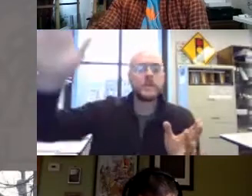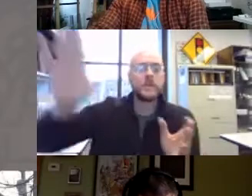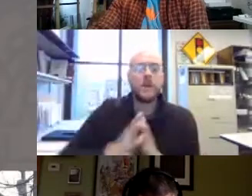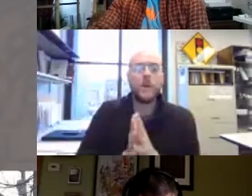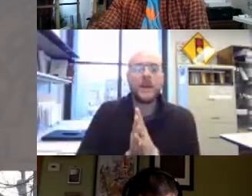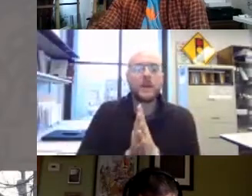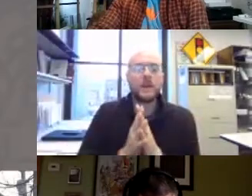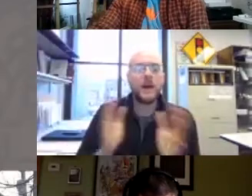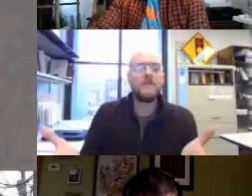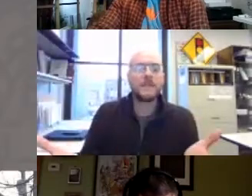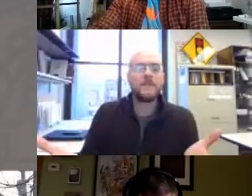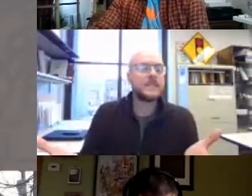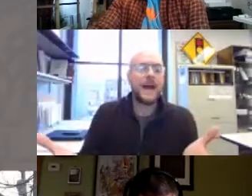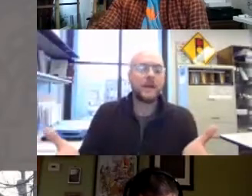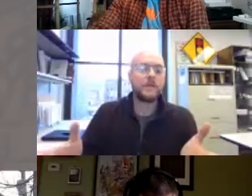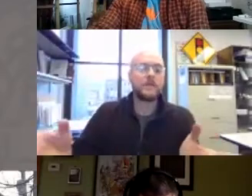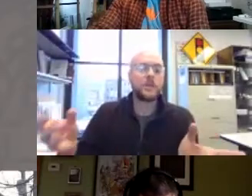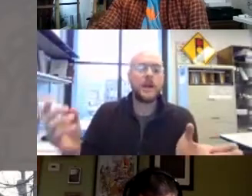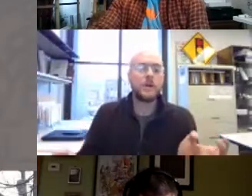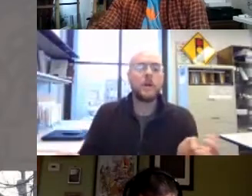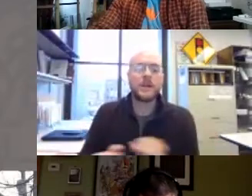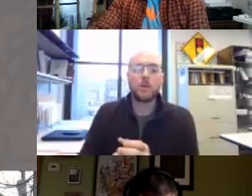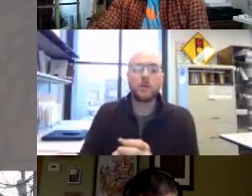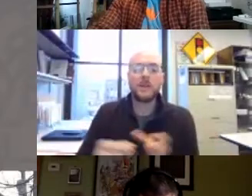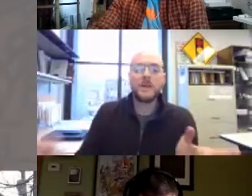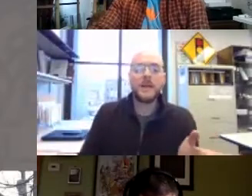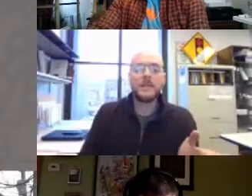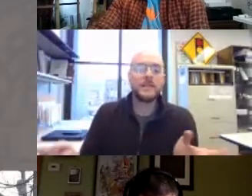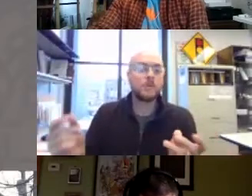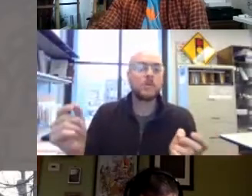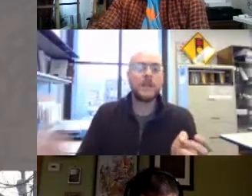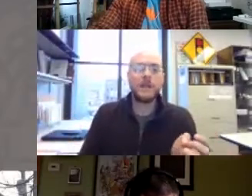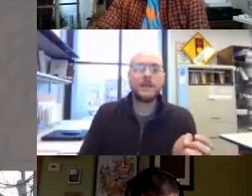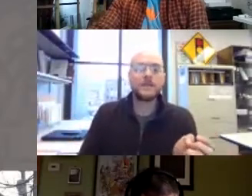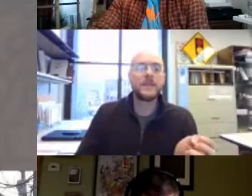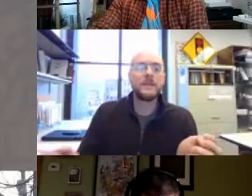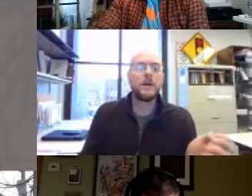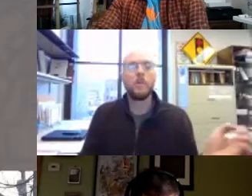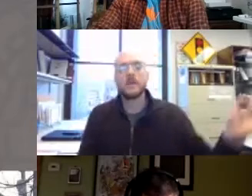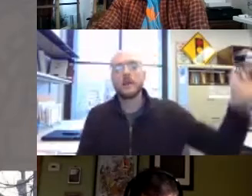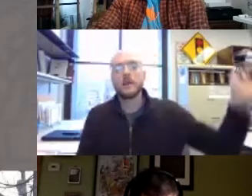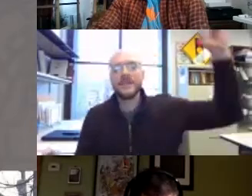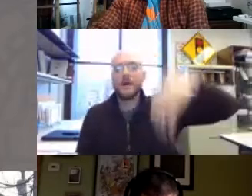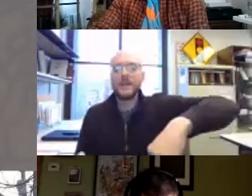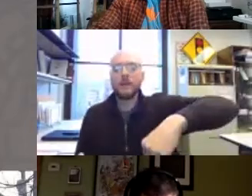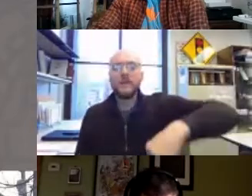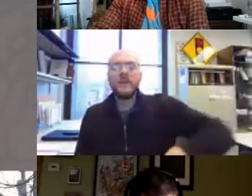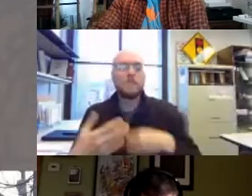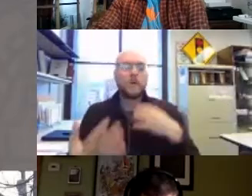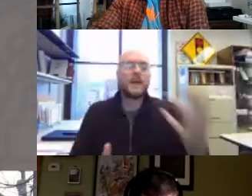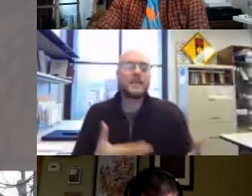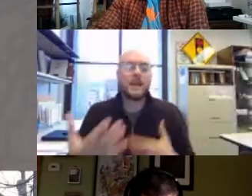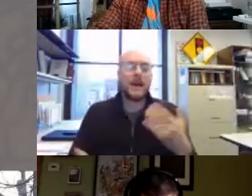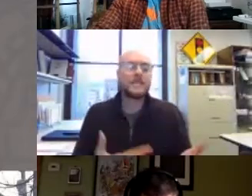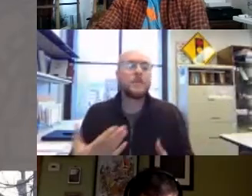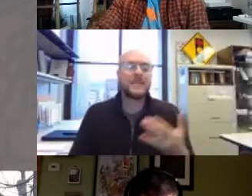have hills, we get a lot of effectiveness out of striping what we call climbing lanes, bicycle climbing lanes. So when you're going downhill, you